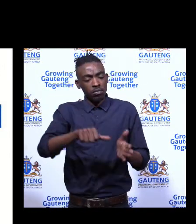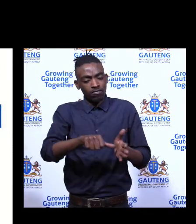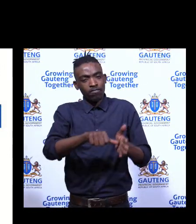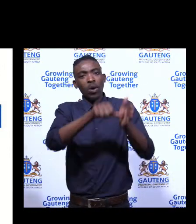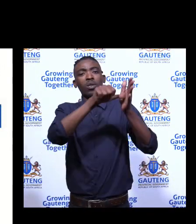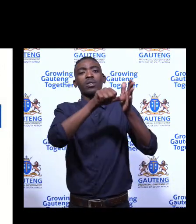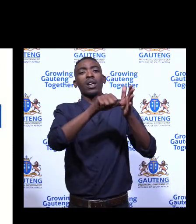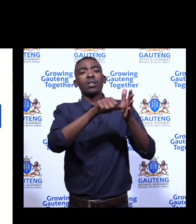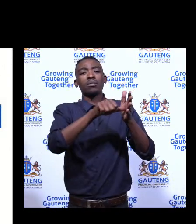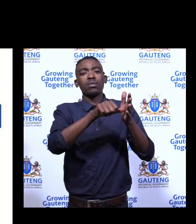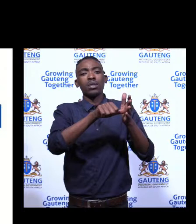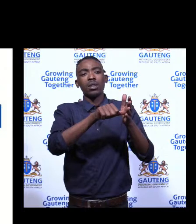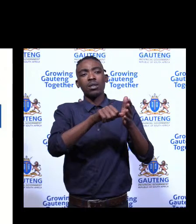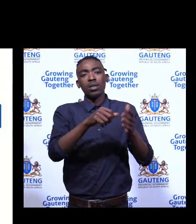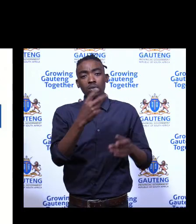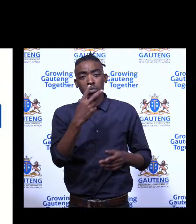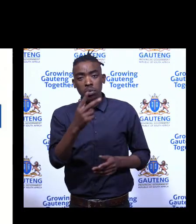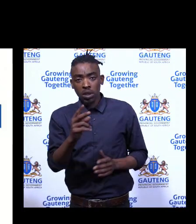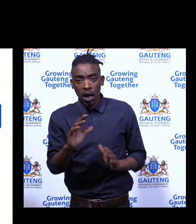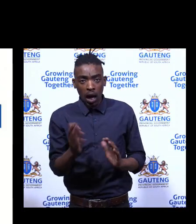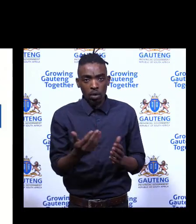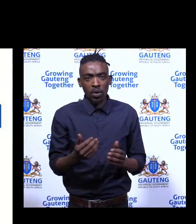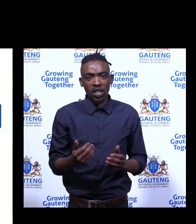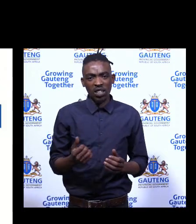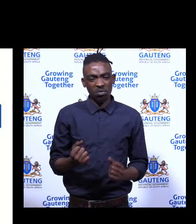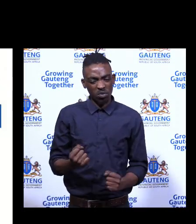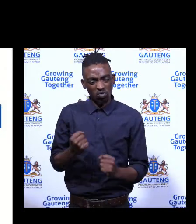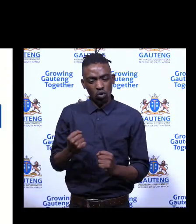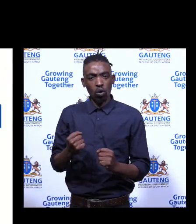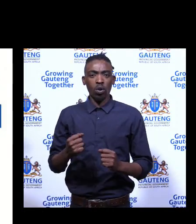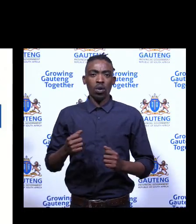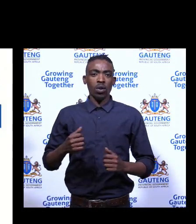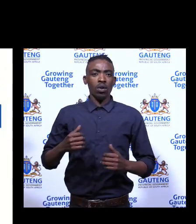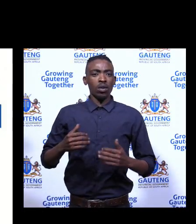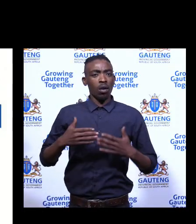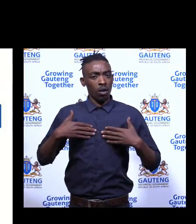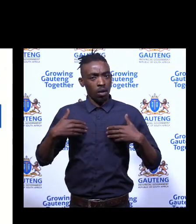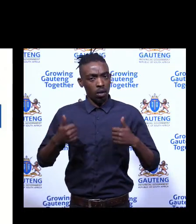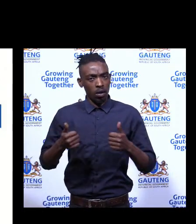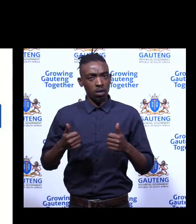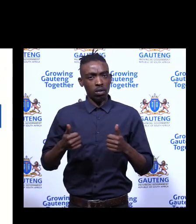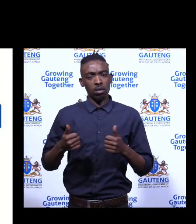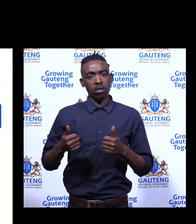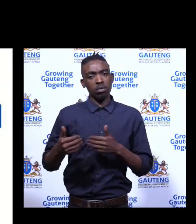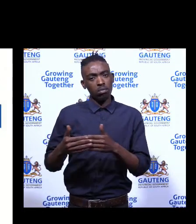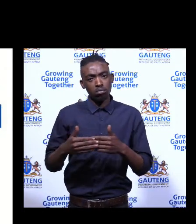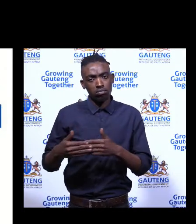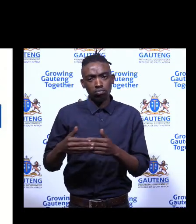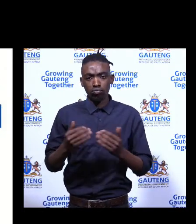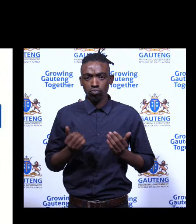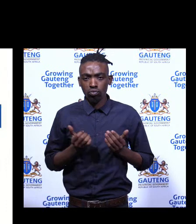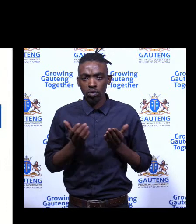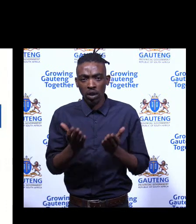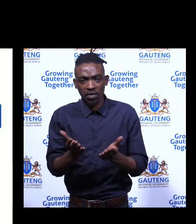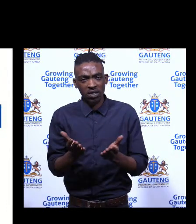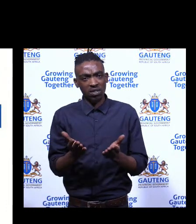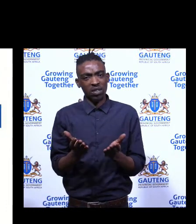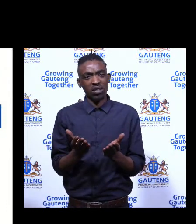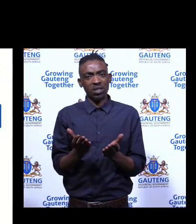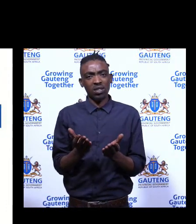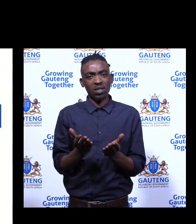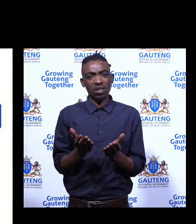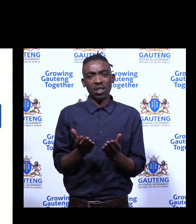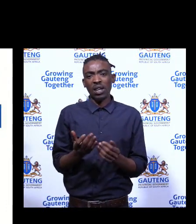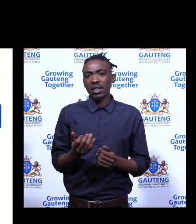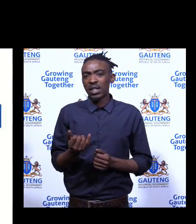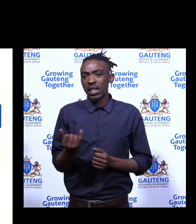facilities so that we can strengthen the health services even beyond COVID and for other patients who